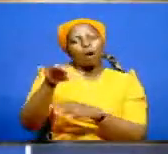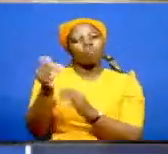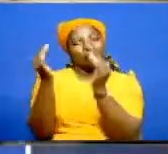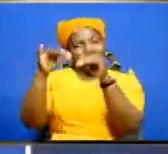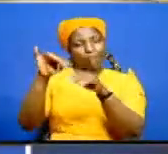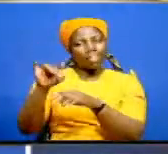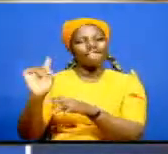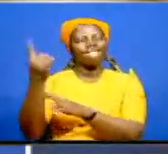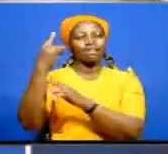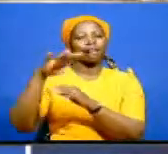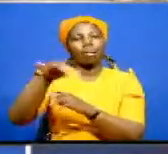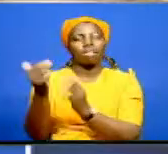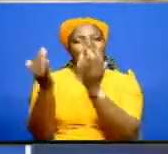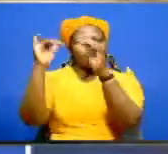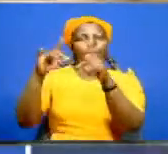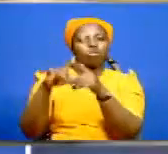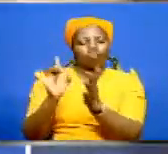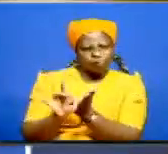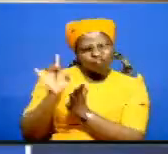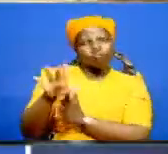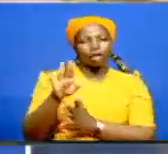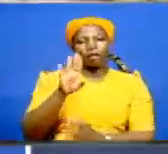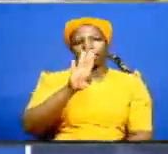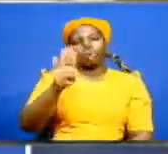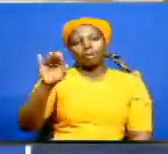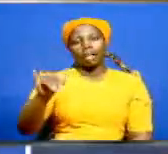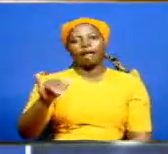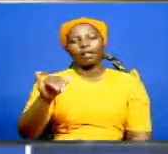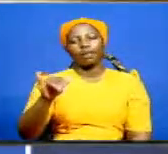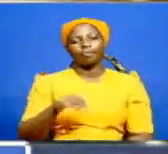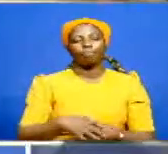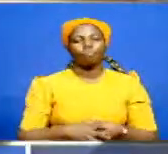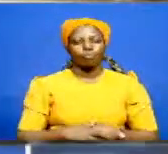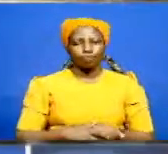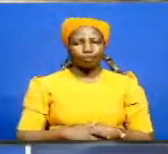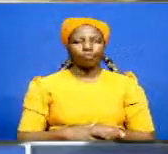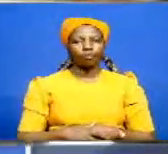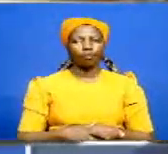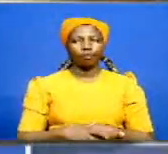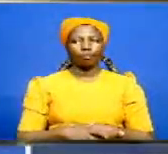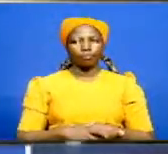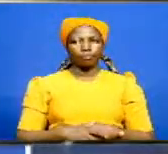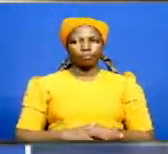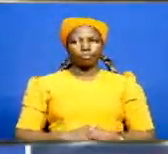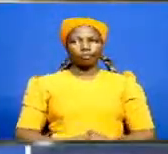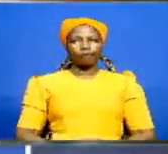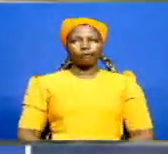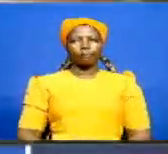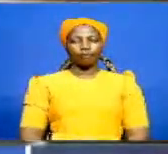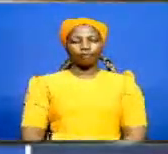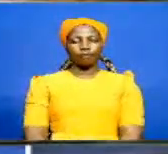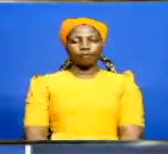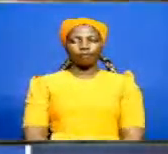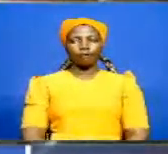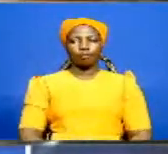county assembly to shoot down the BBI bill. For Channel One News, I'm Safin Aching